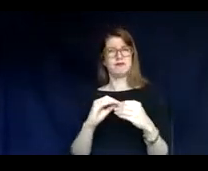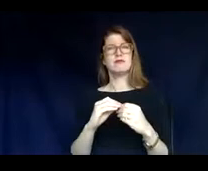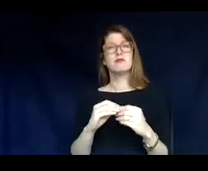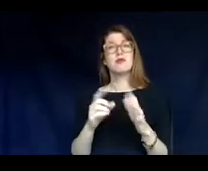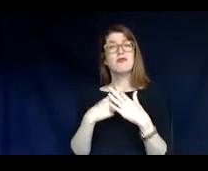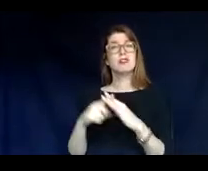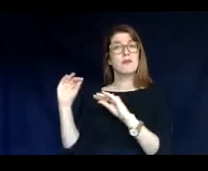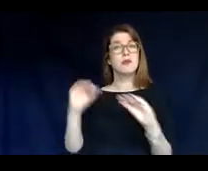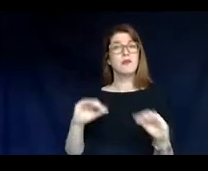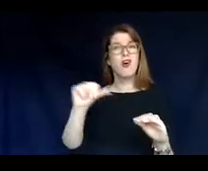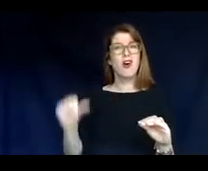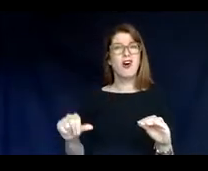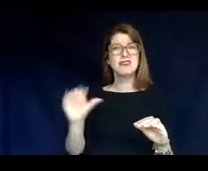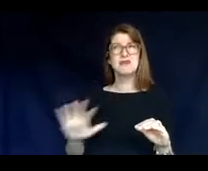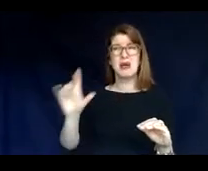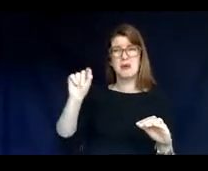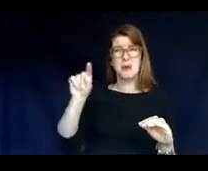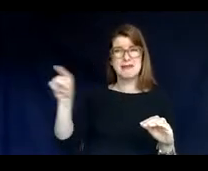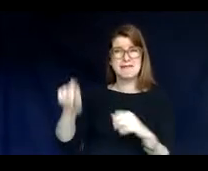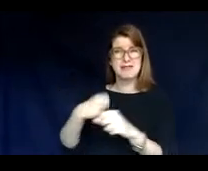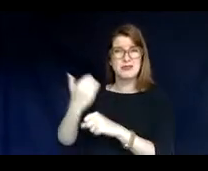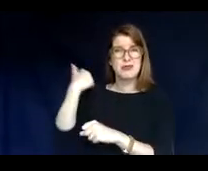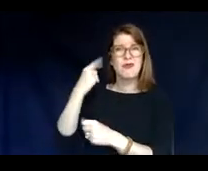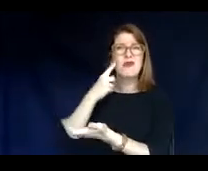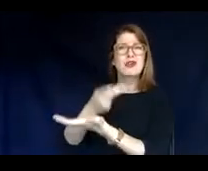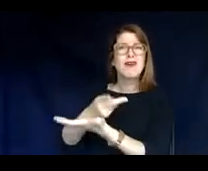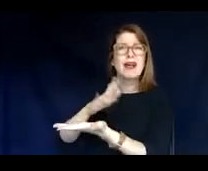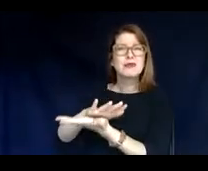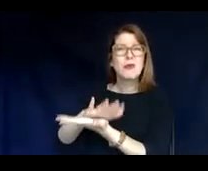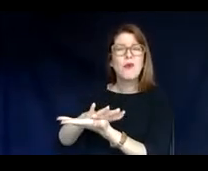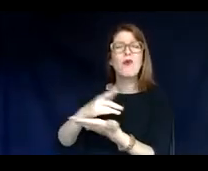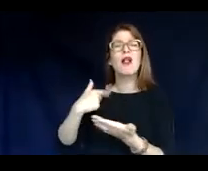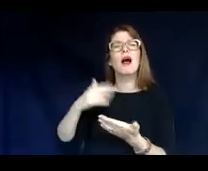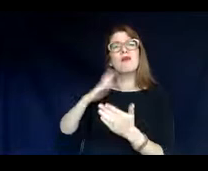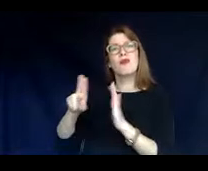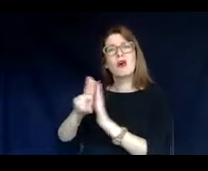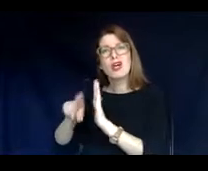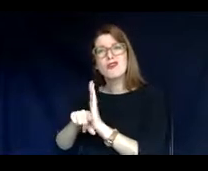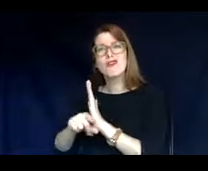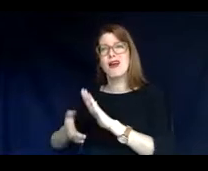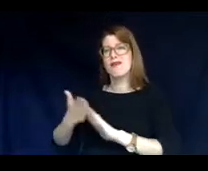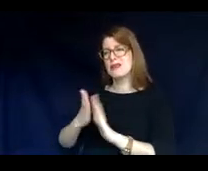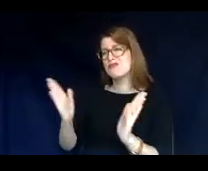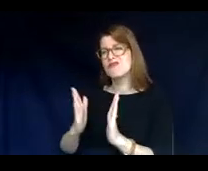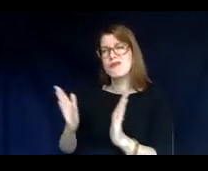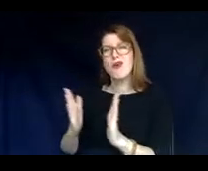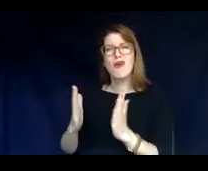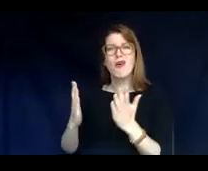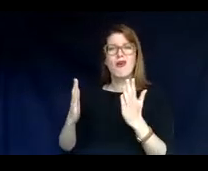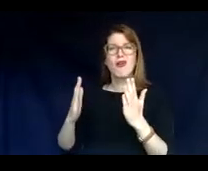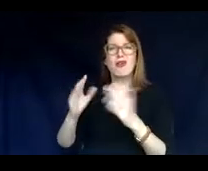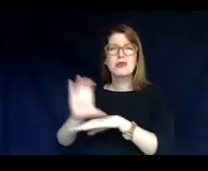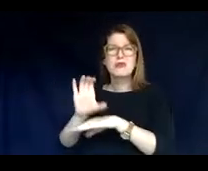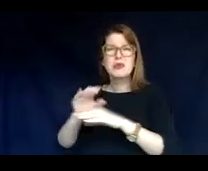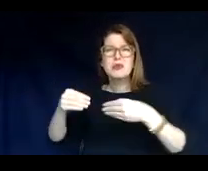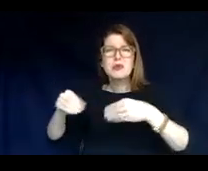Austin for graduate school about 20 plus years ago after spending some time in undergrad and running a small computer store in Southeast Texas.